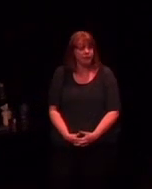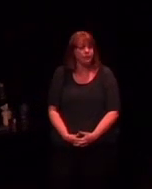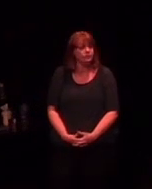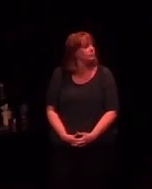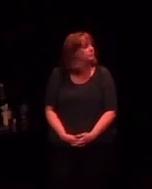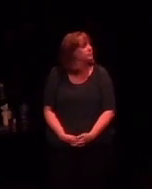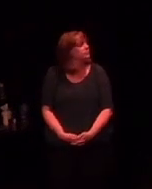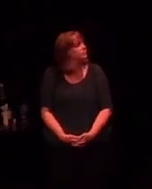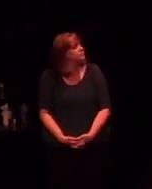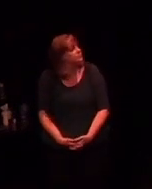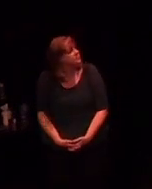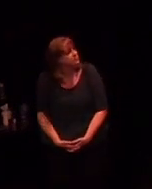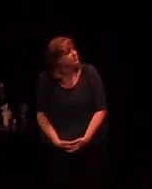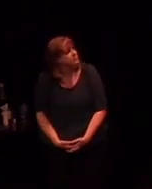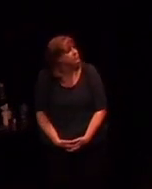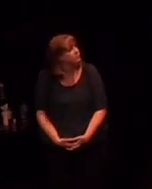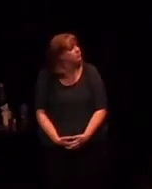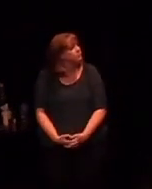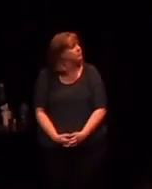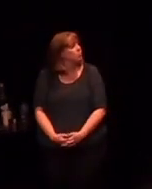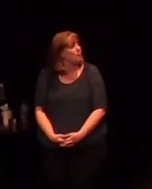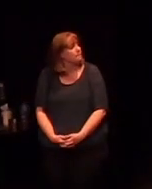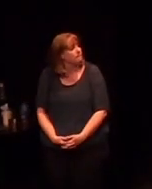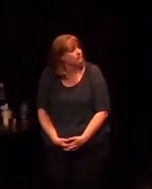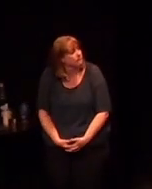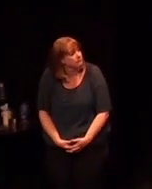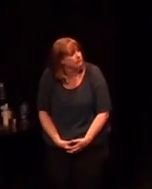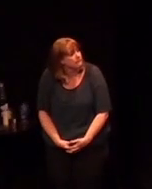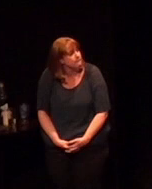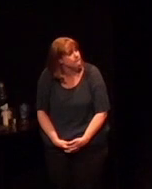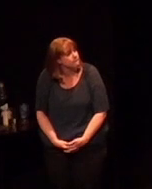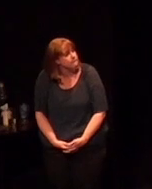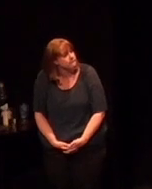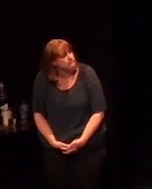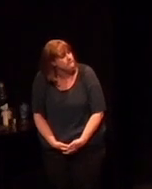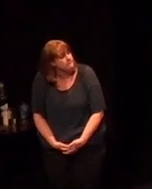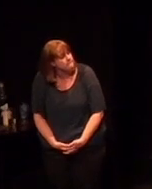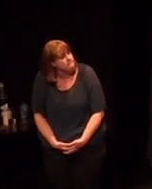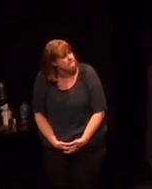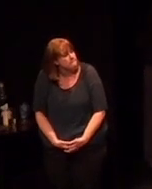Yes.